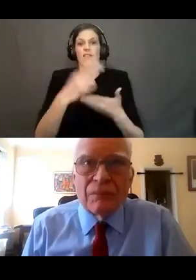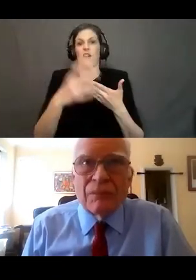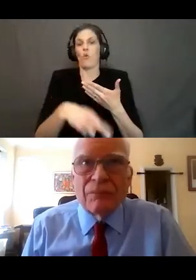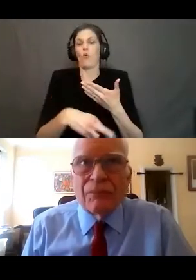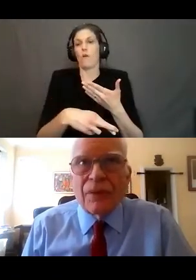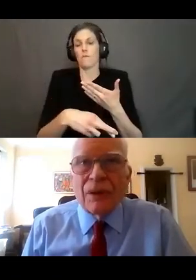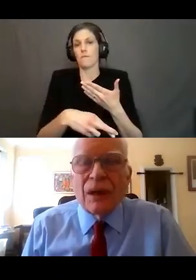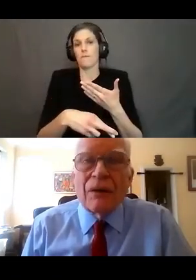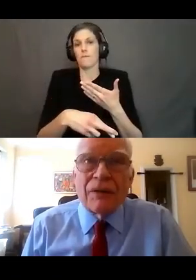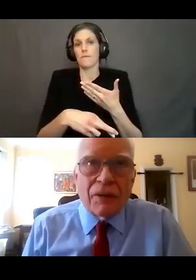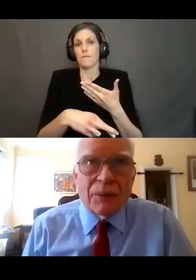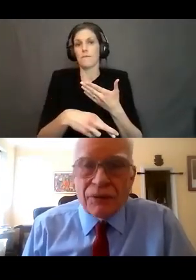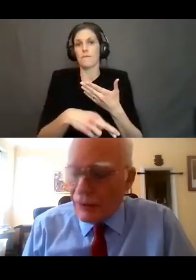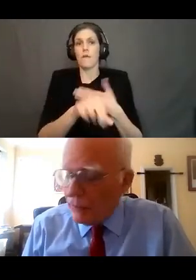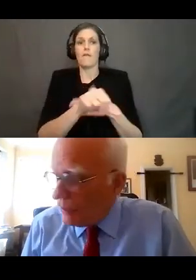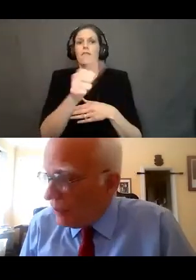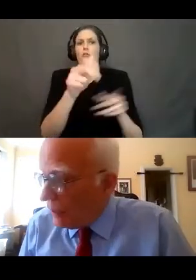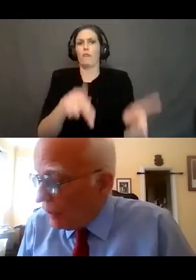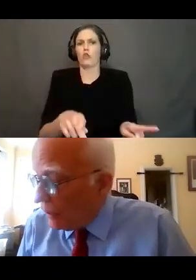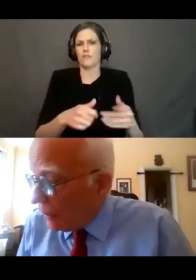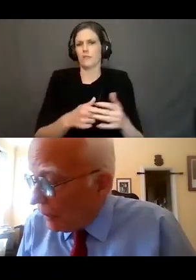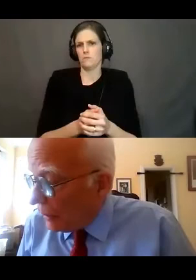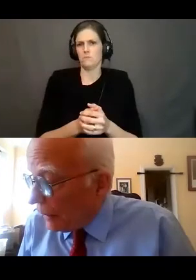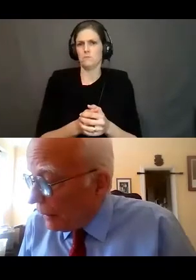outcome, of the other person.